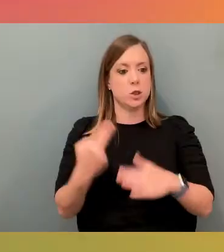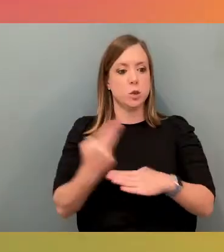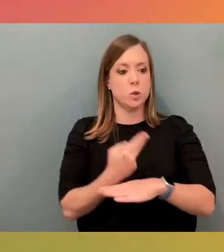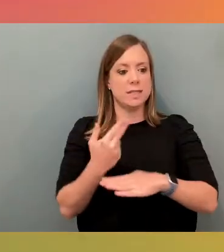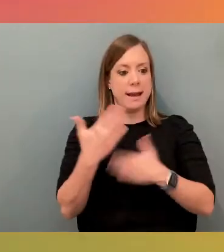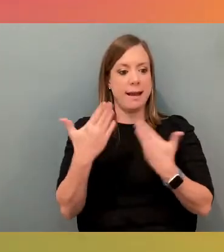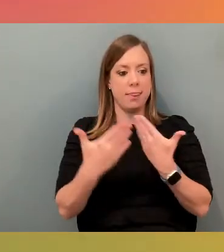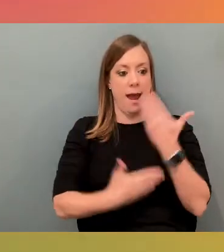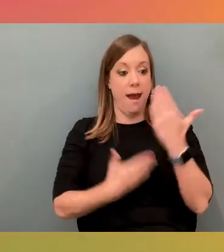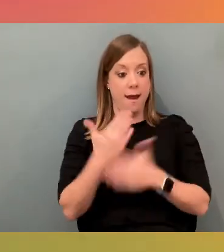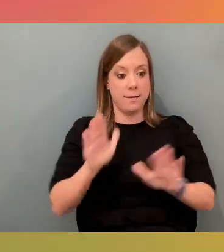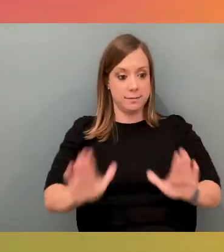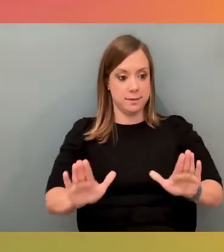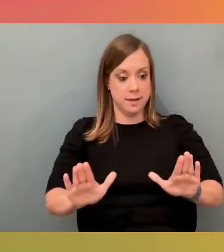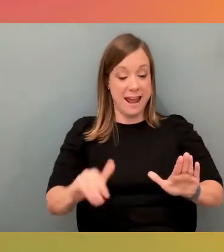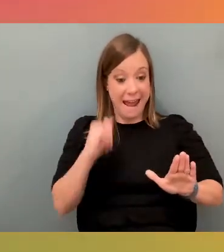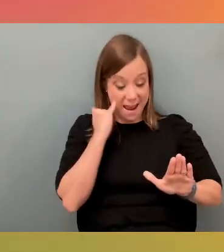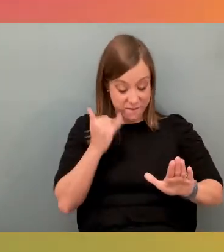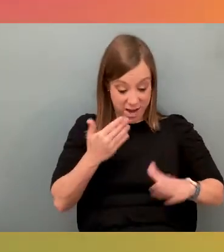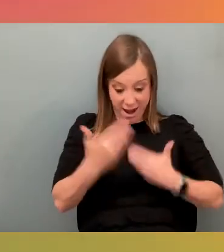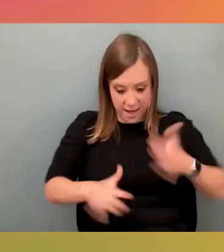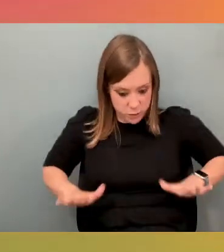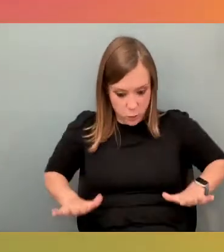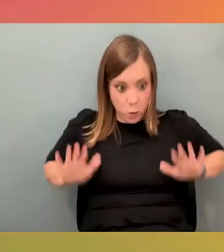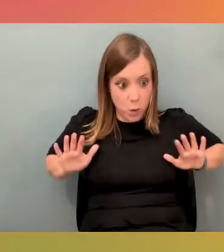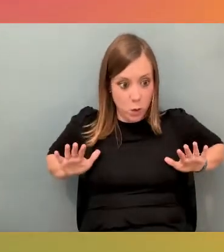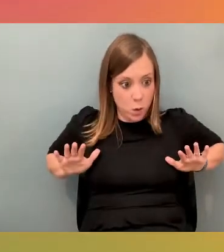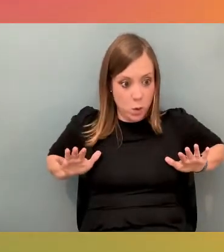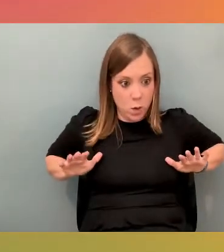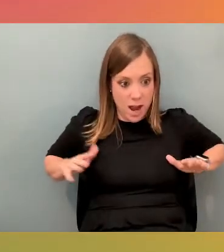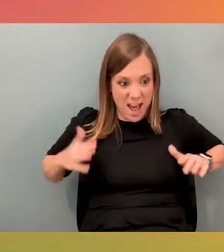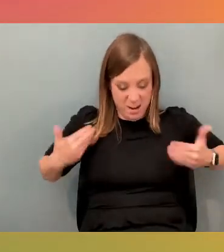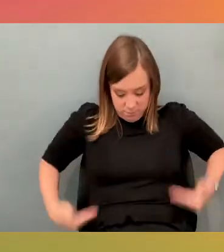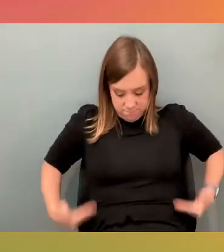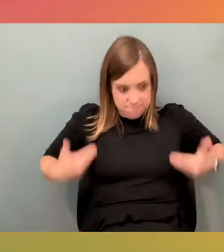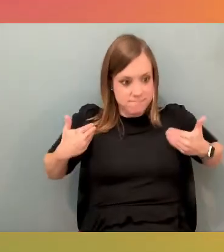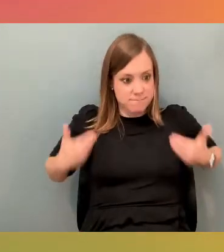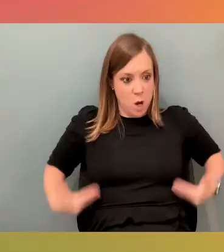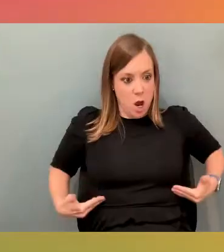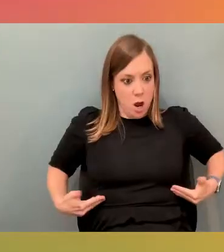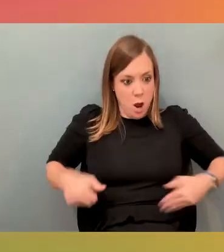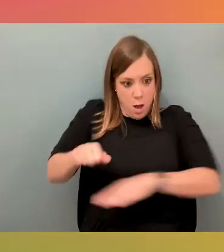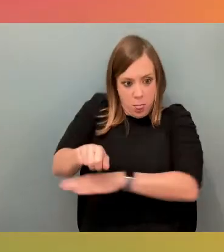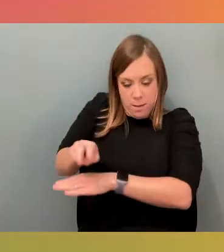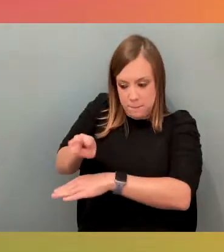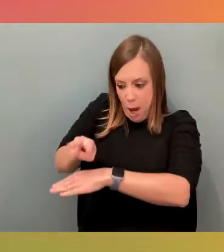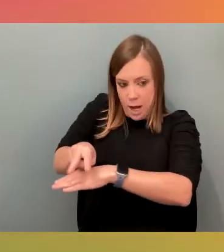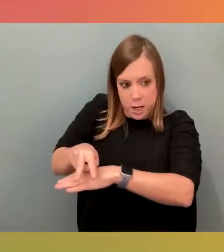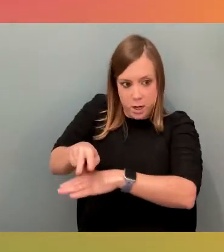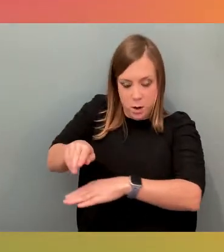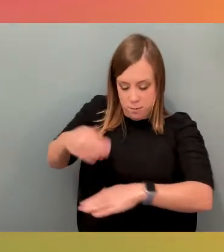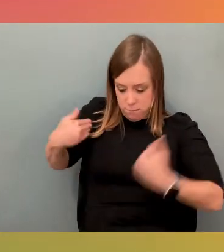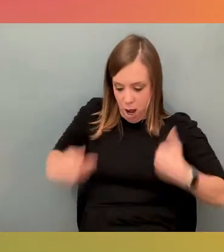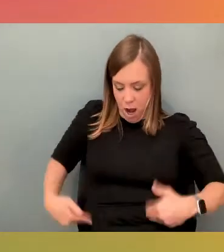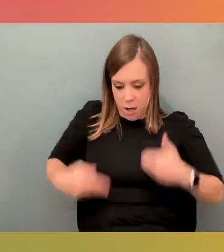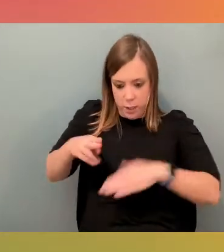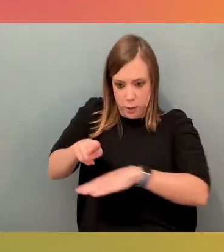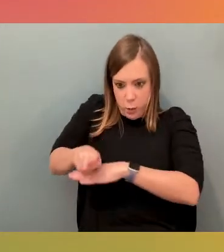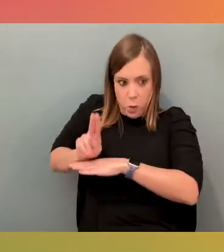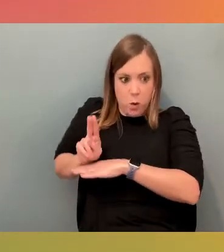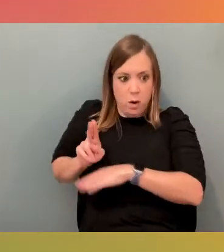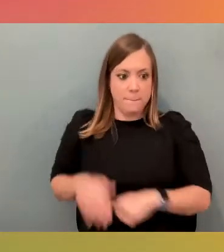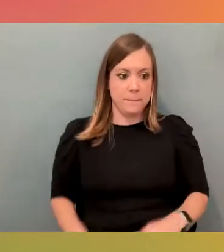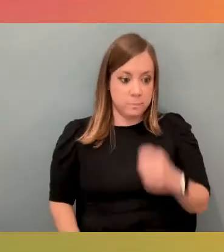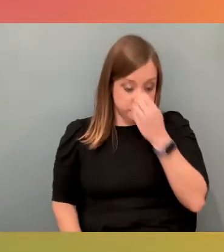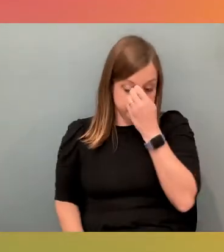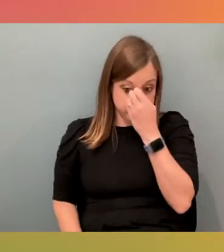up. Can you keep that lift in the torso? Notice how much more work that is, right? Most of us come down a little. That's